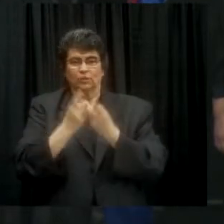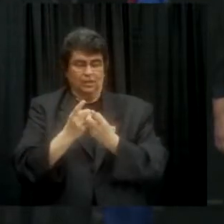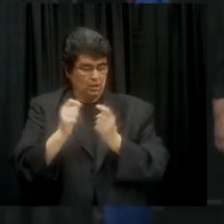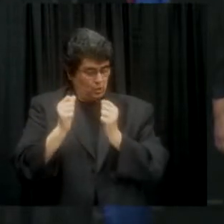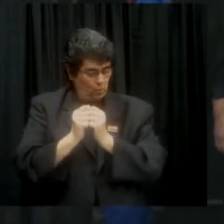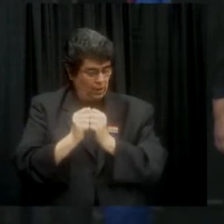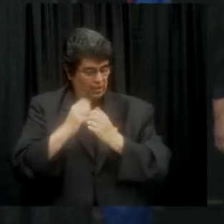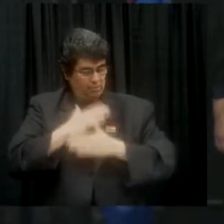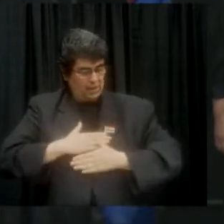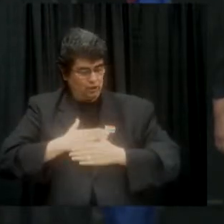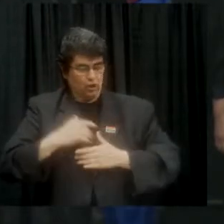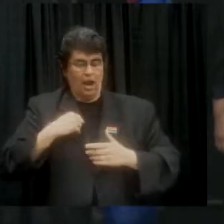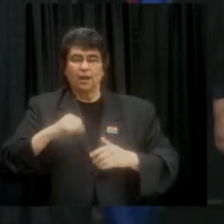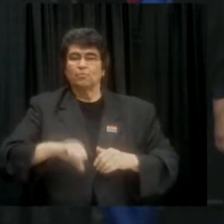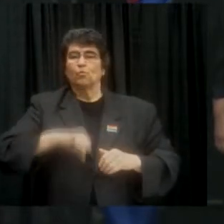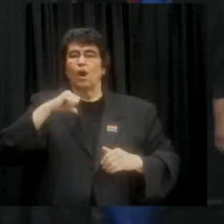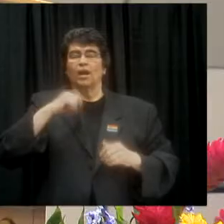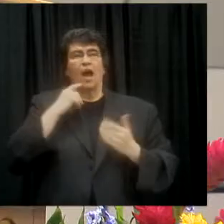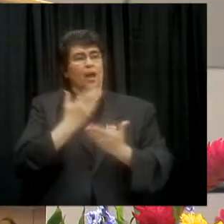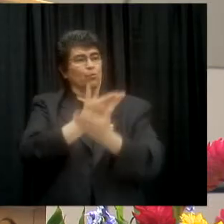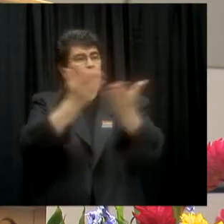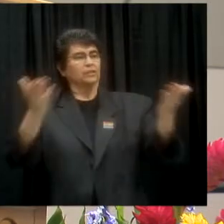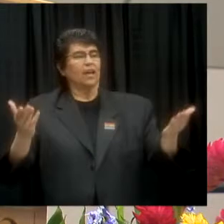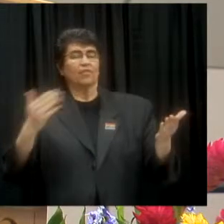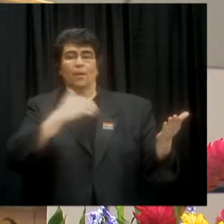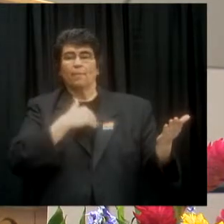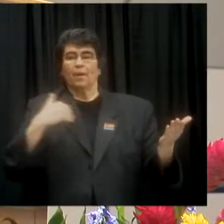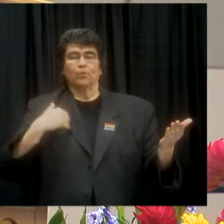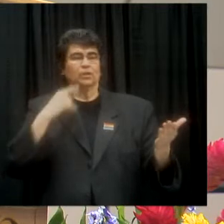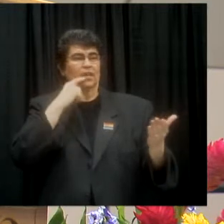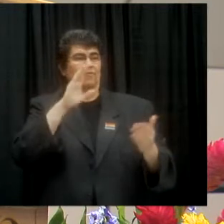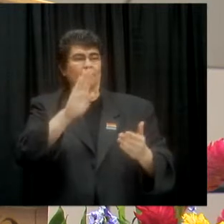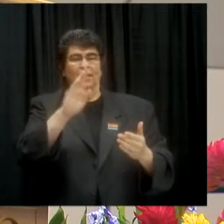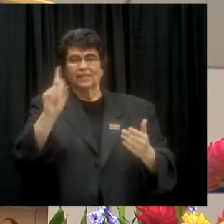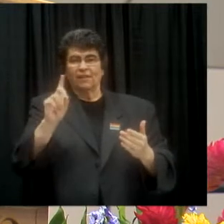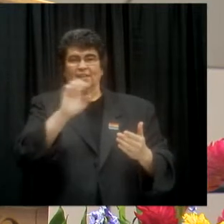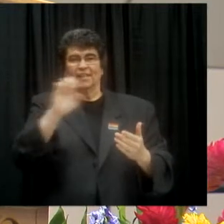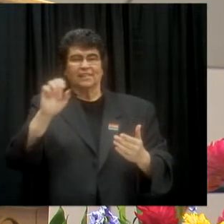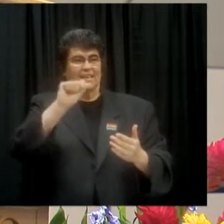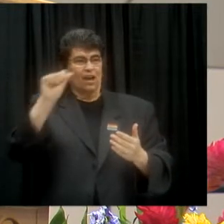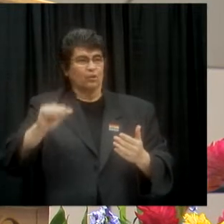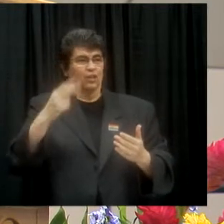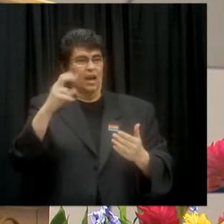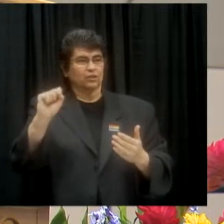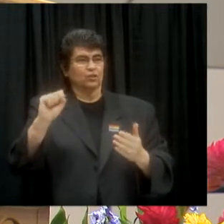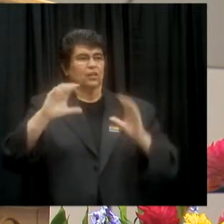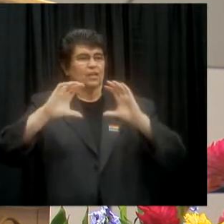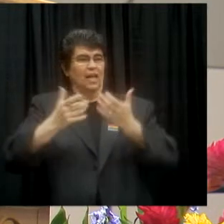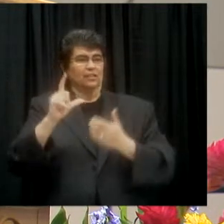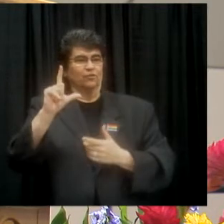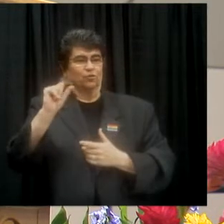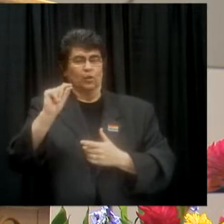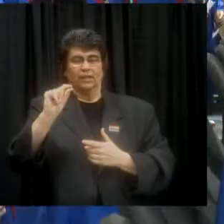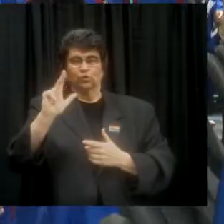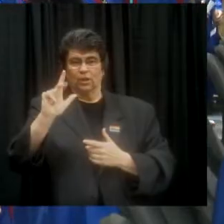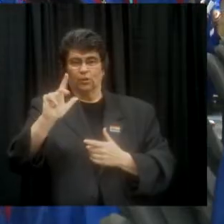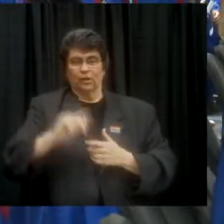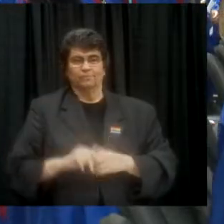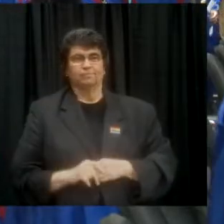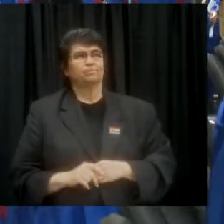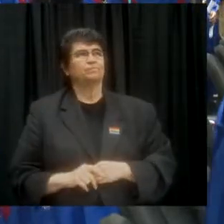with pleasure and pride that I present to you the members of the Bettye Davis East Anchorage High School class of 2023.